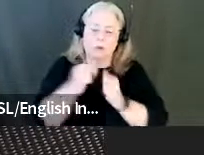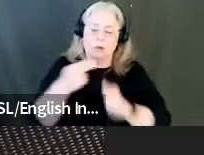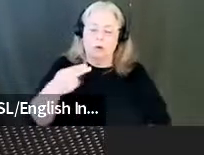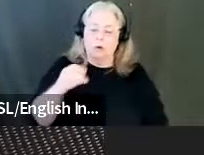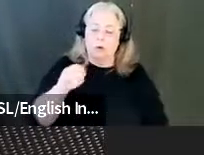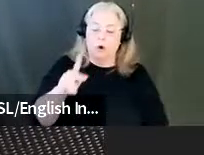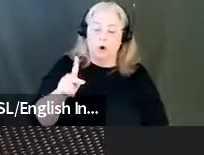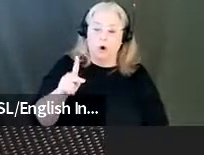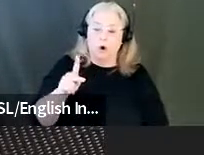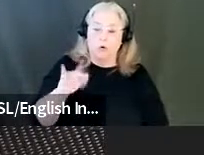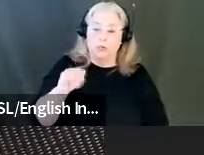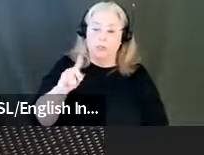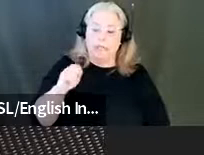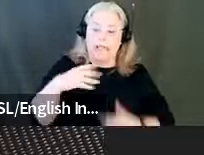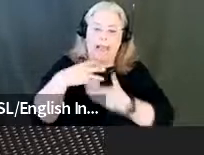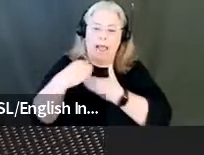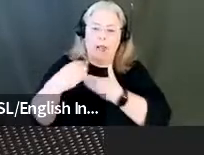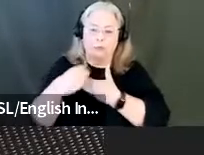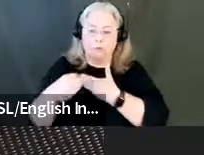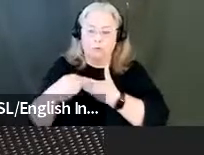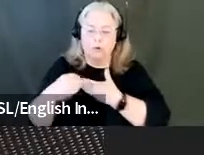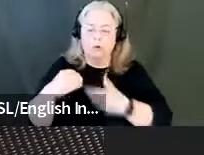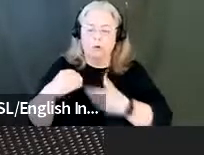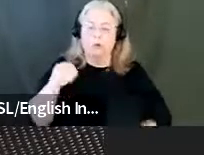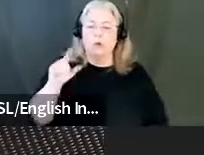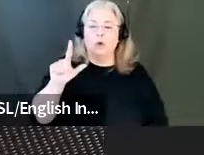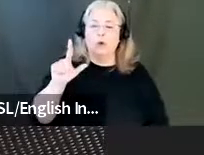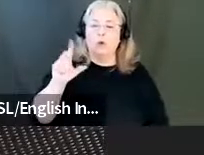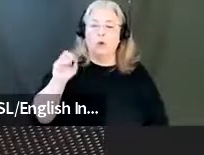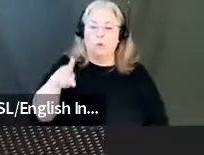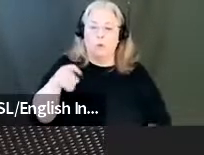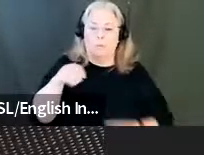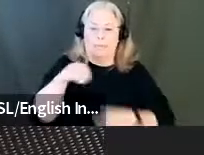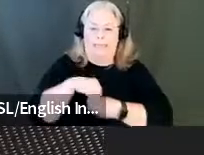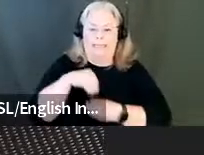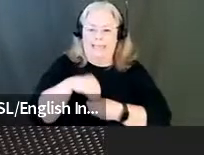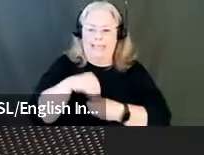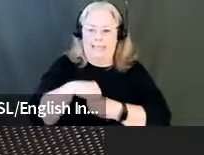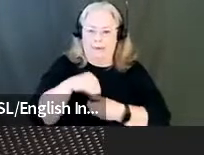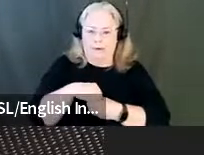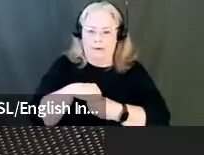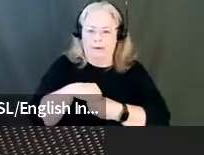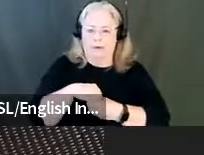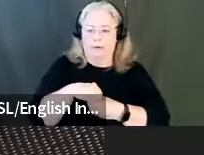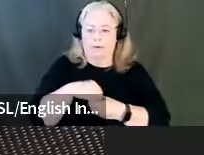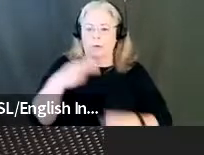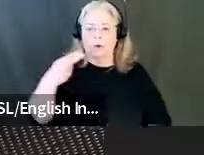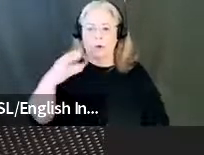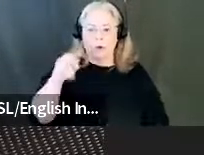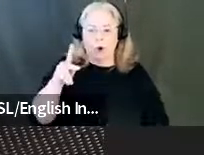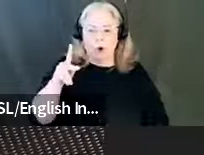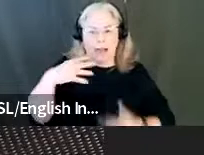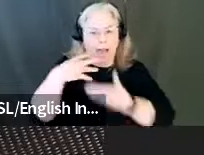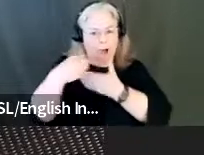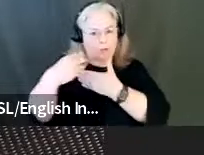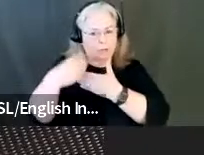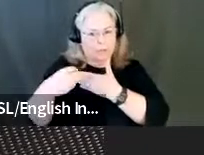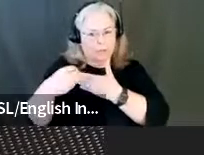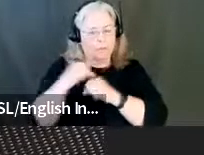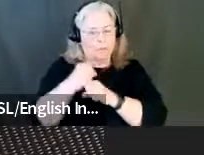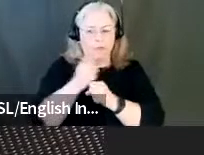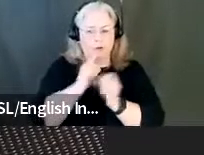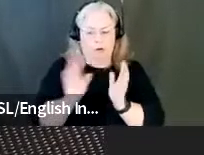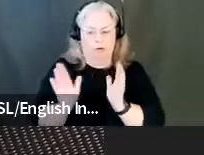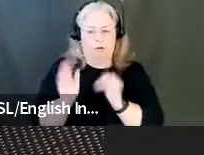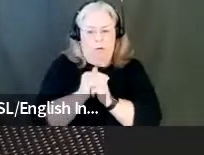outward, and the loop is facing inward. So, the hook has to be facing outward. So just make sure that